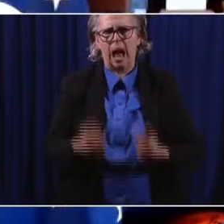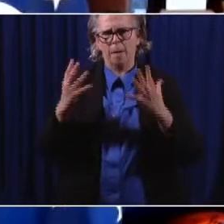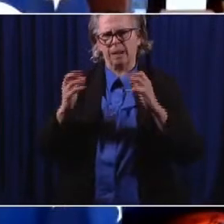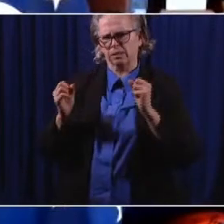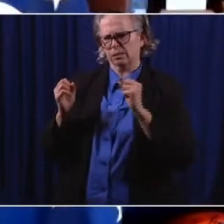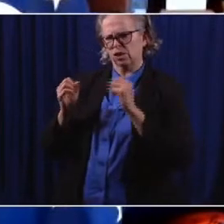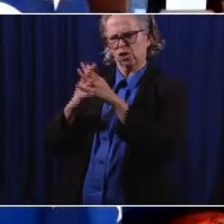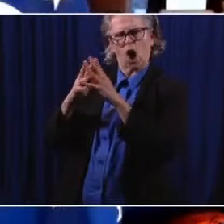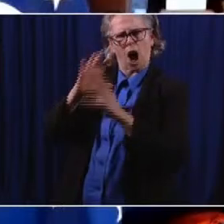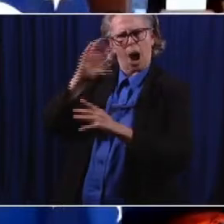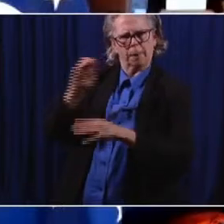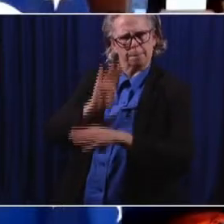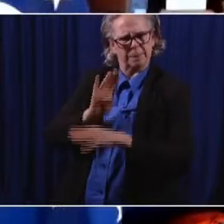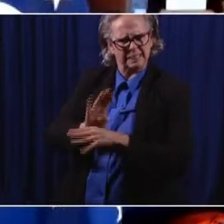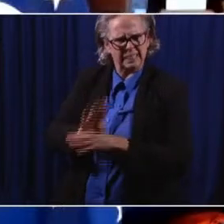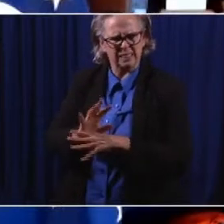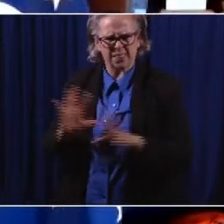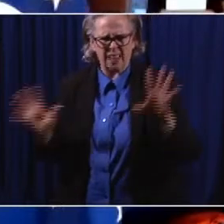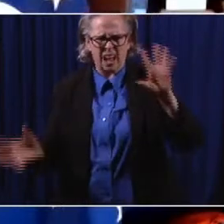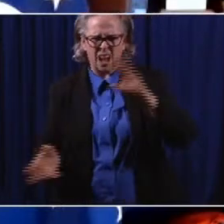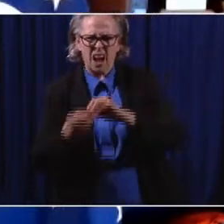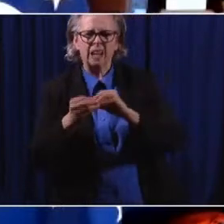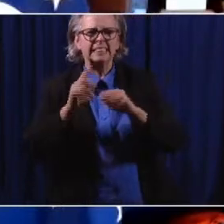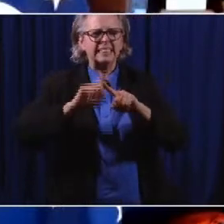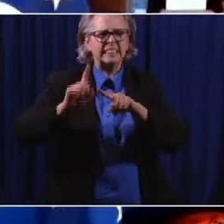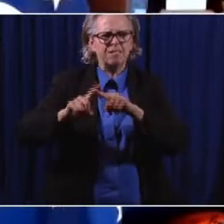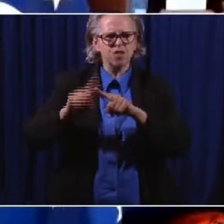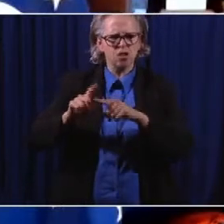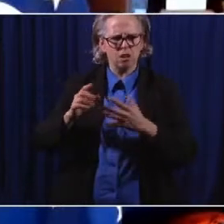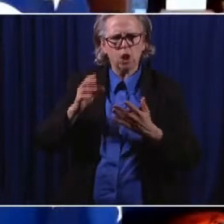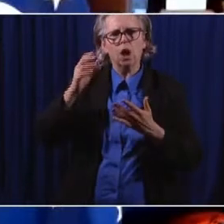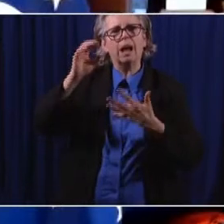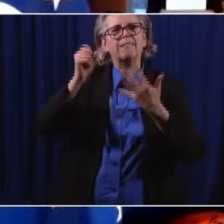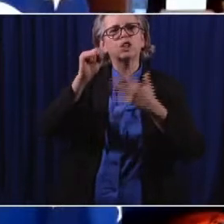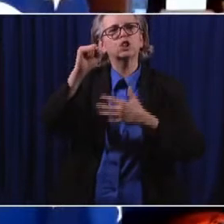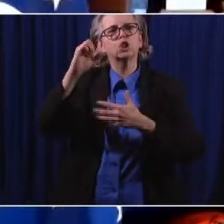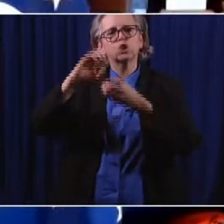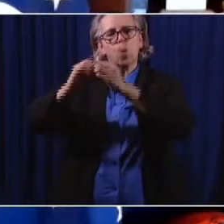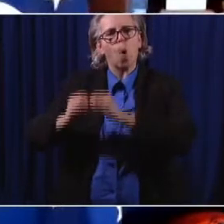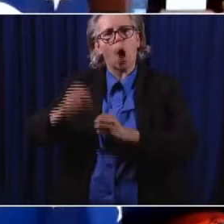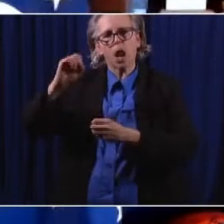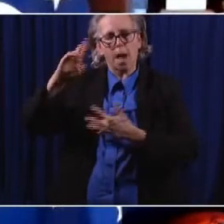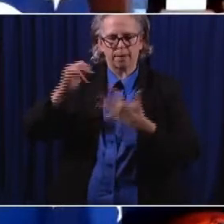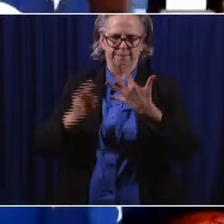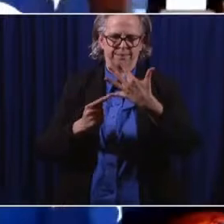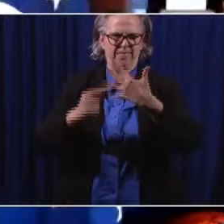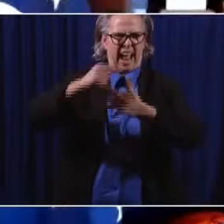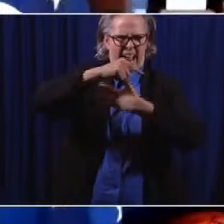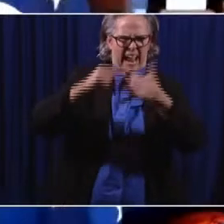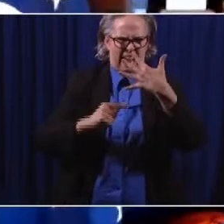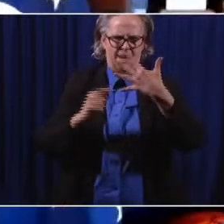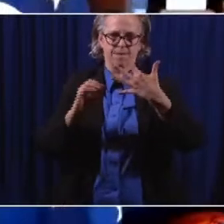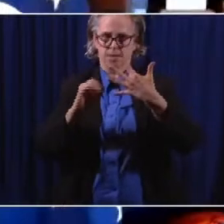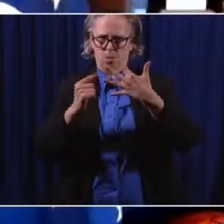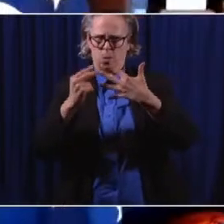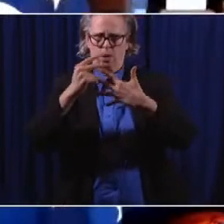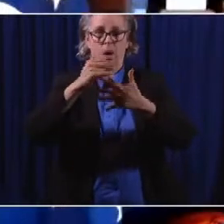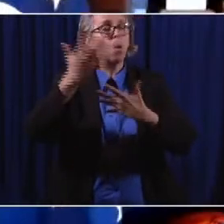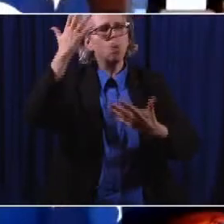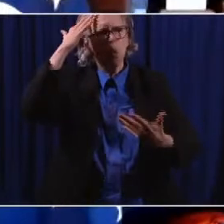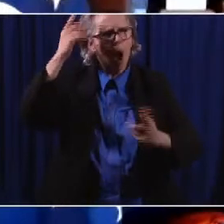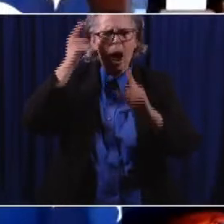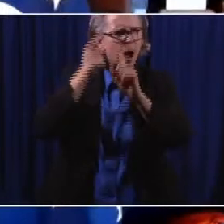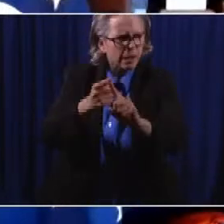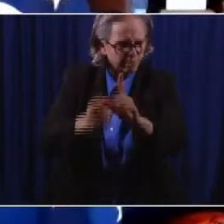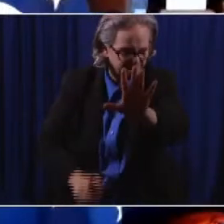the net promoter score as a measure of stakeholder satisfaction. The bottom line is that we're trying to take the